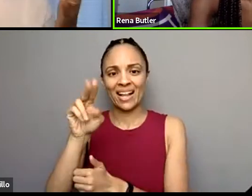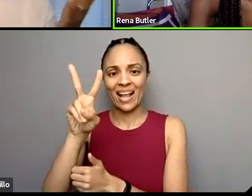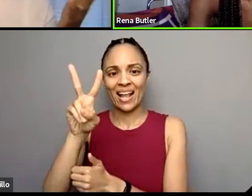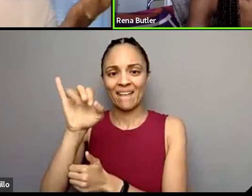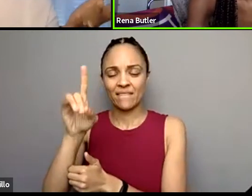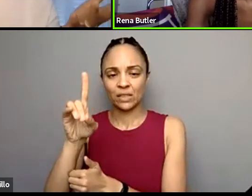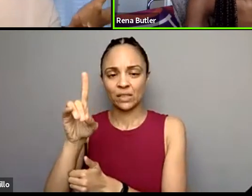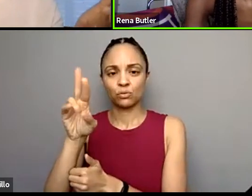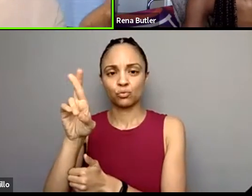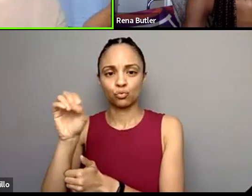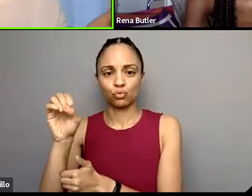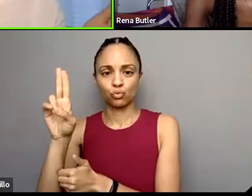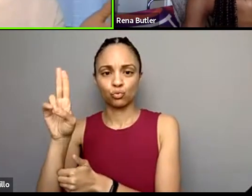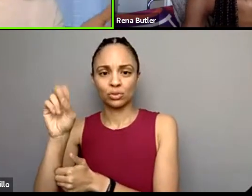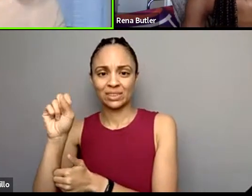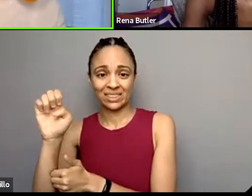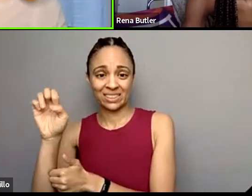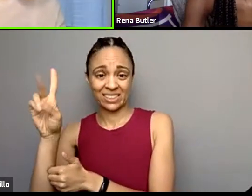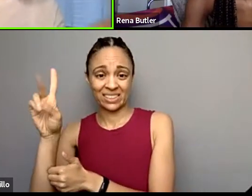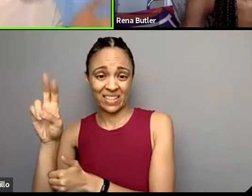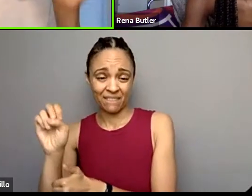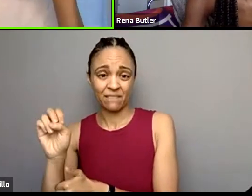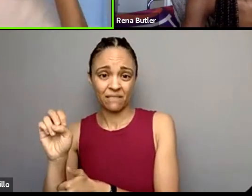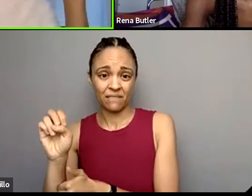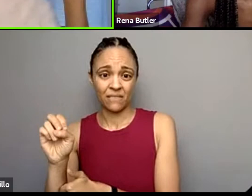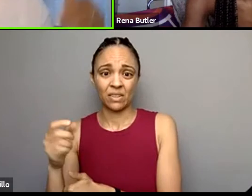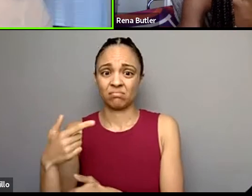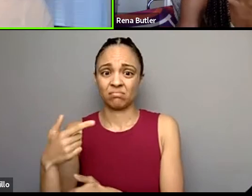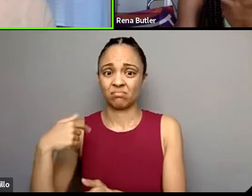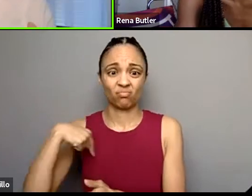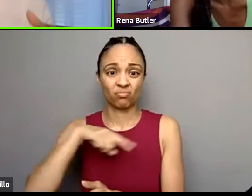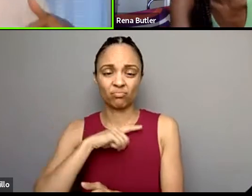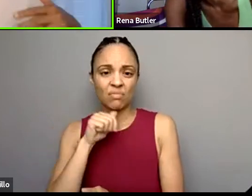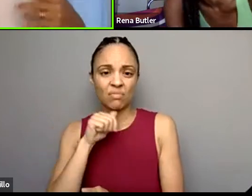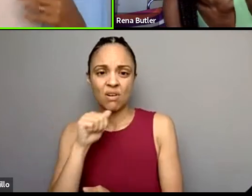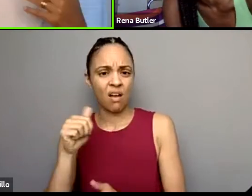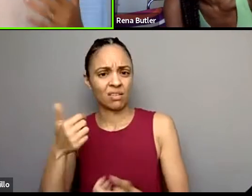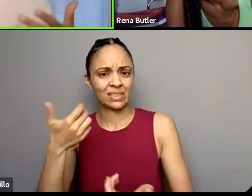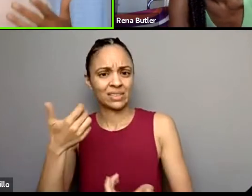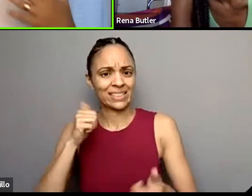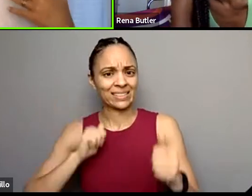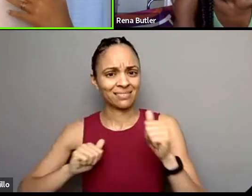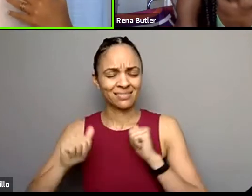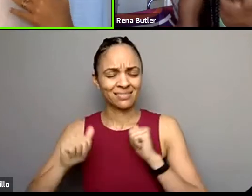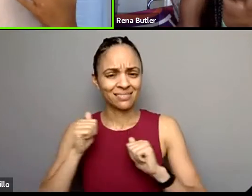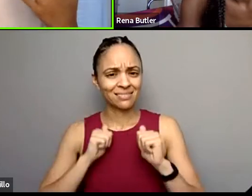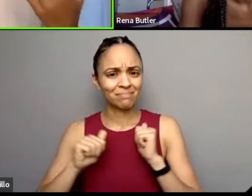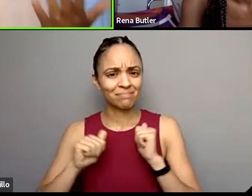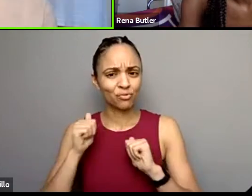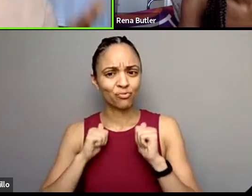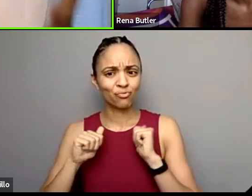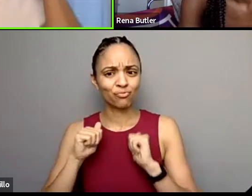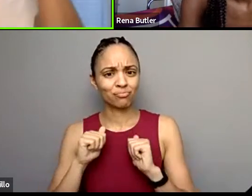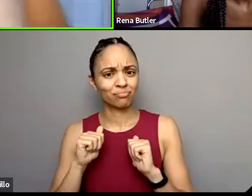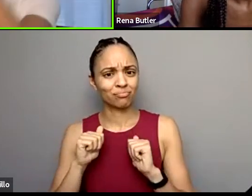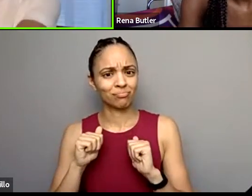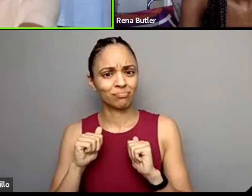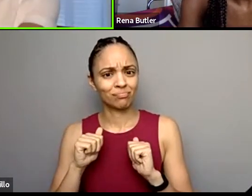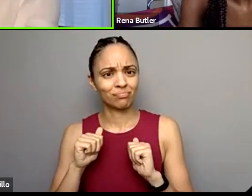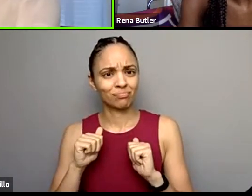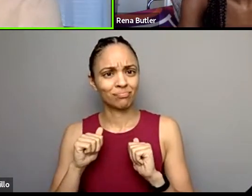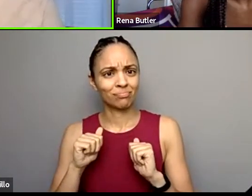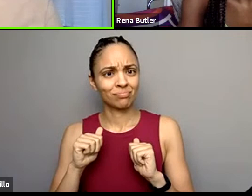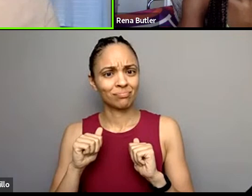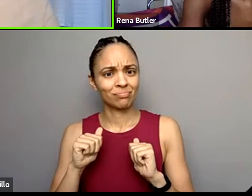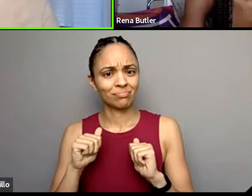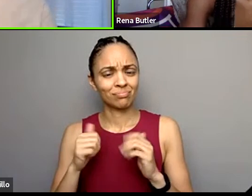Yeah. That's a long time ago when we used to go to shows, right? That's a whole other story. But you got to take it